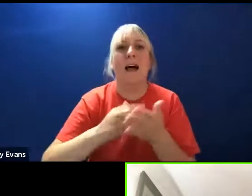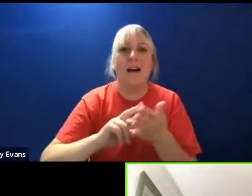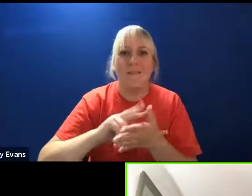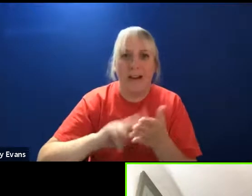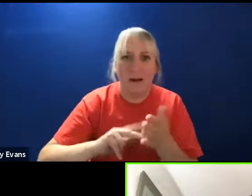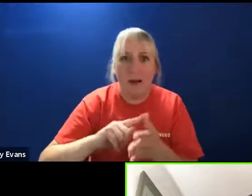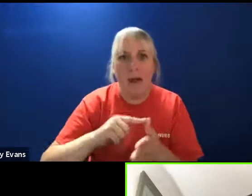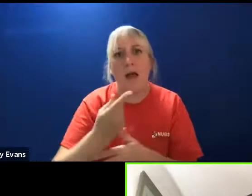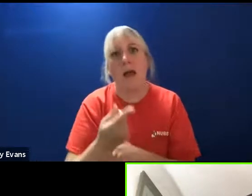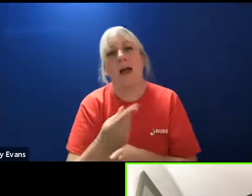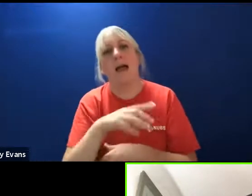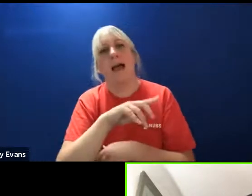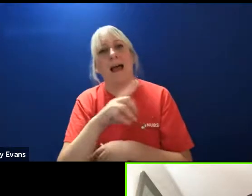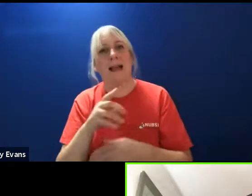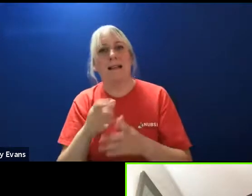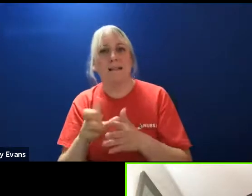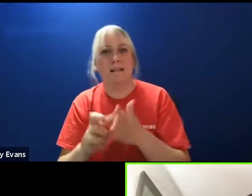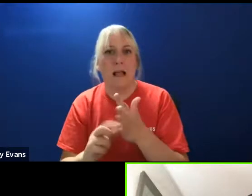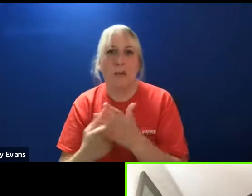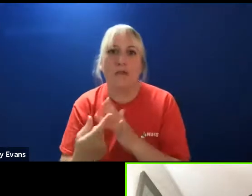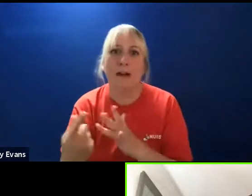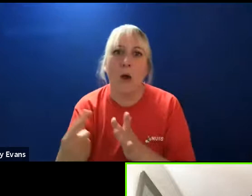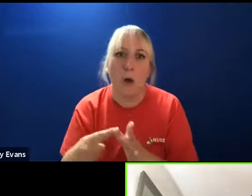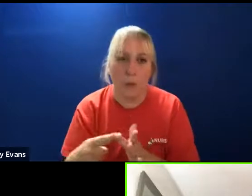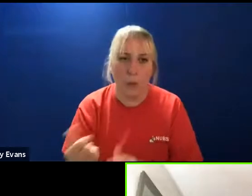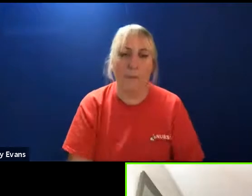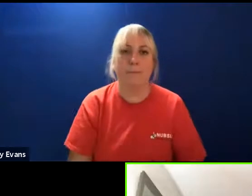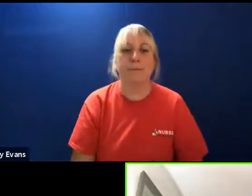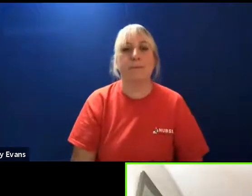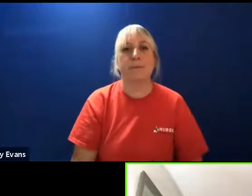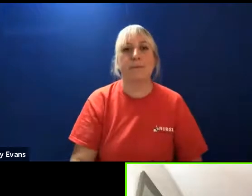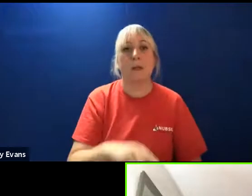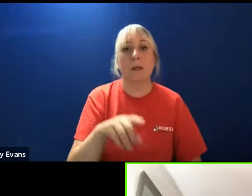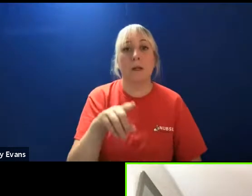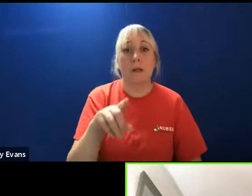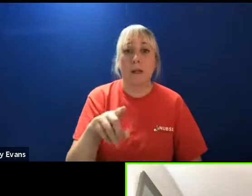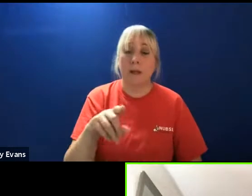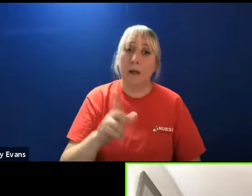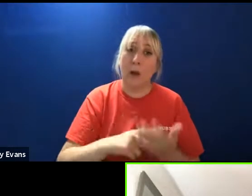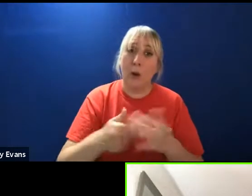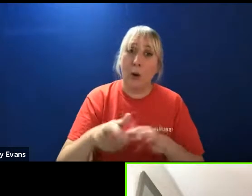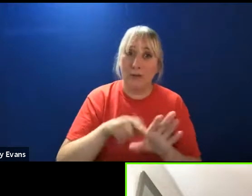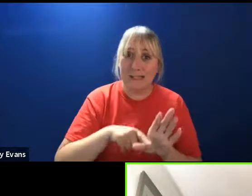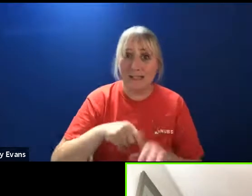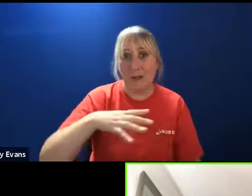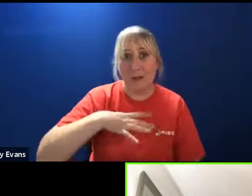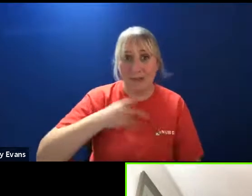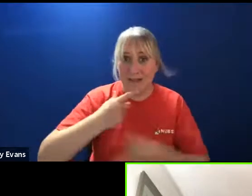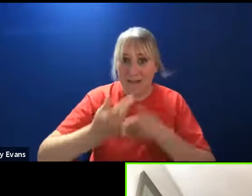Rio. And as Lucy said, the trip was completely and